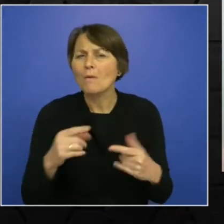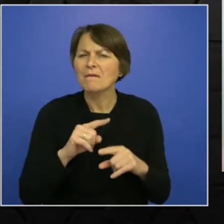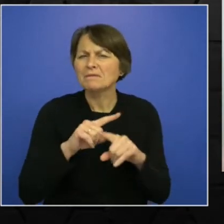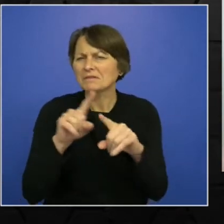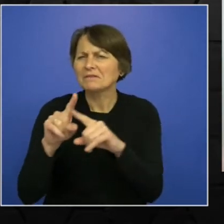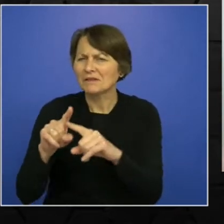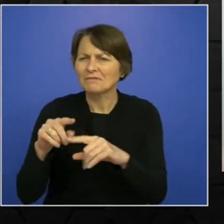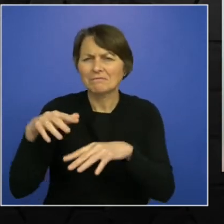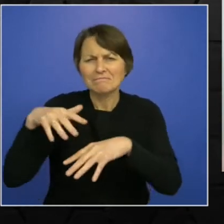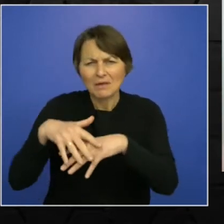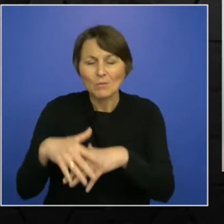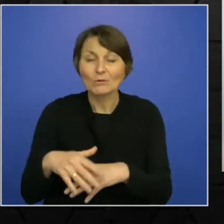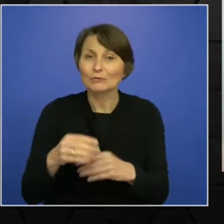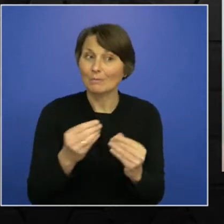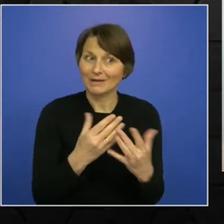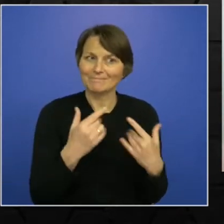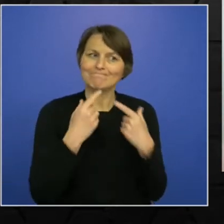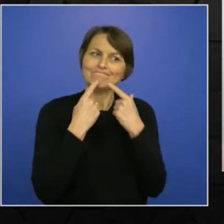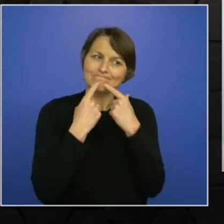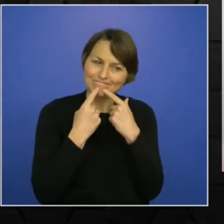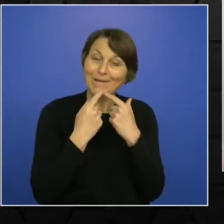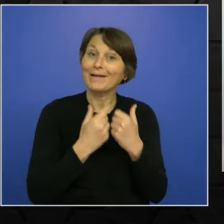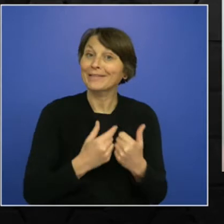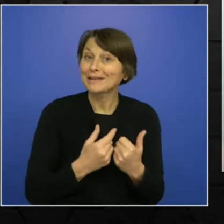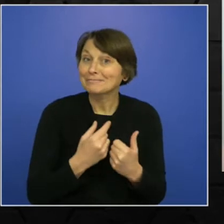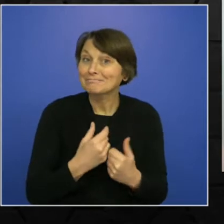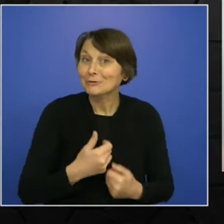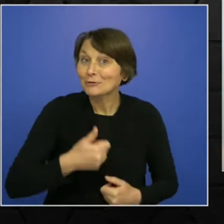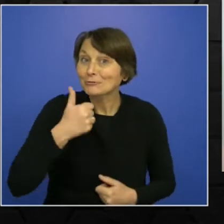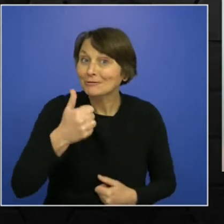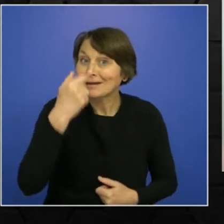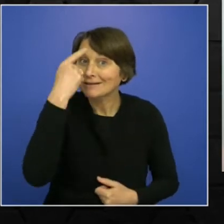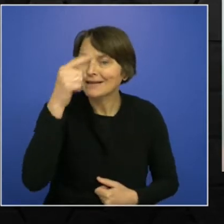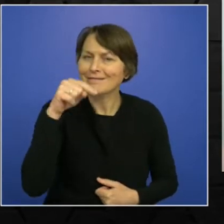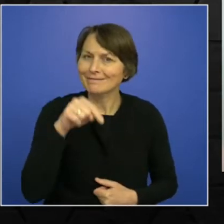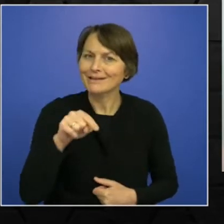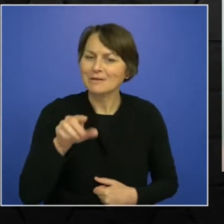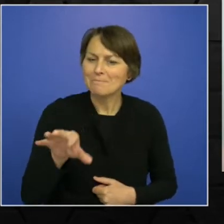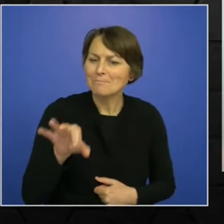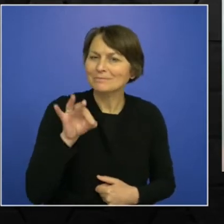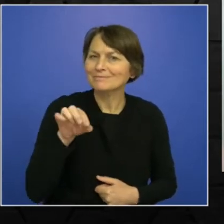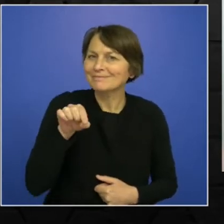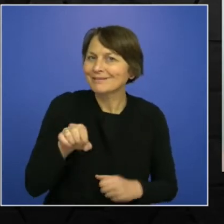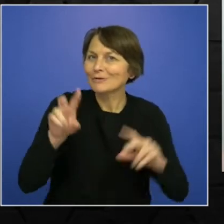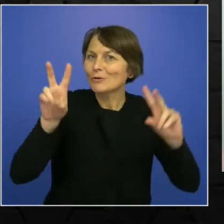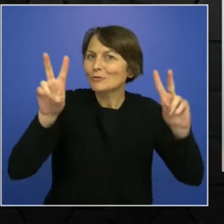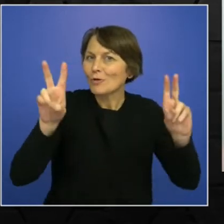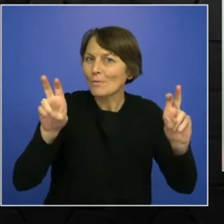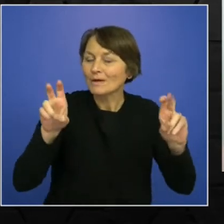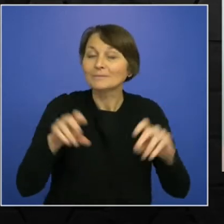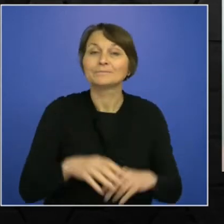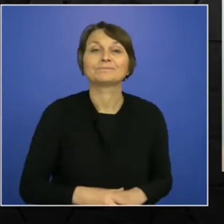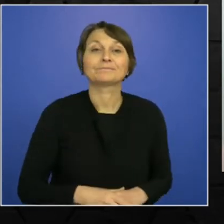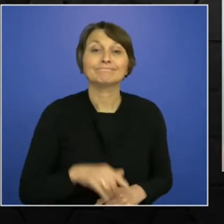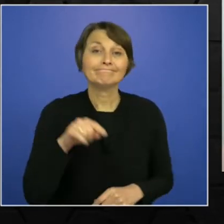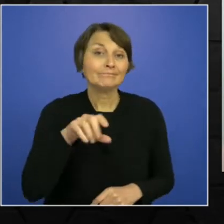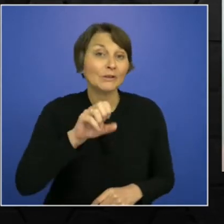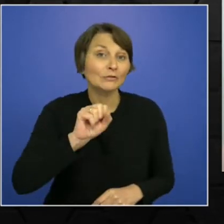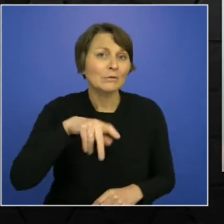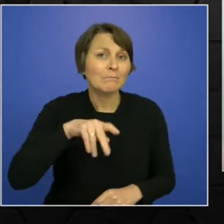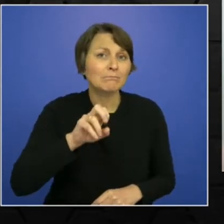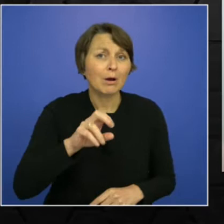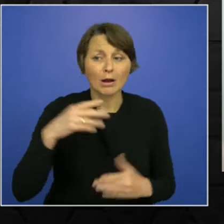all those sort of things. So I thought it would be a nice topic, and that MML Spark is something which is not often talked about, although it has a